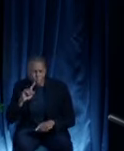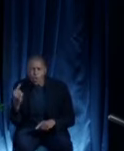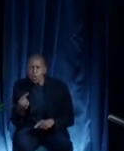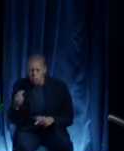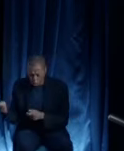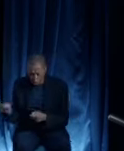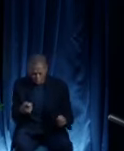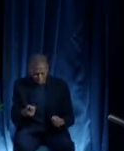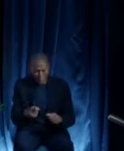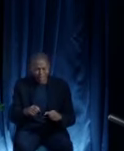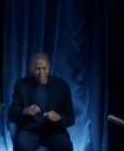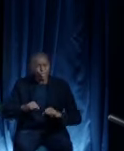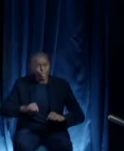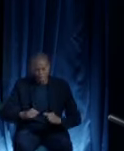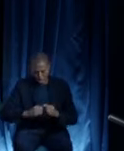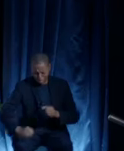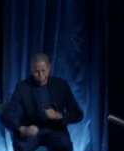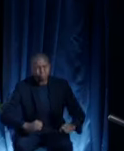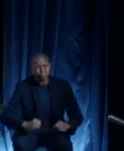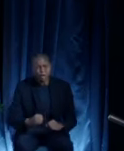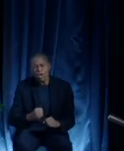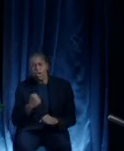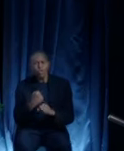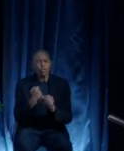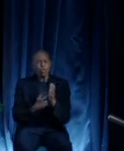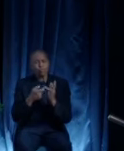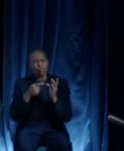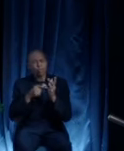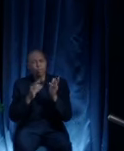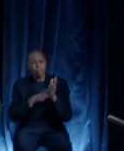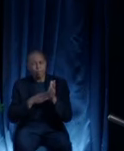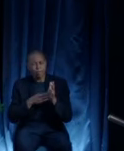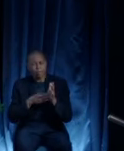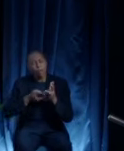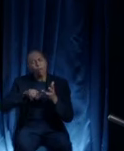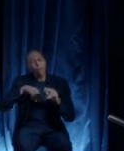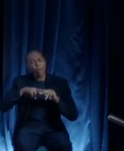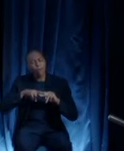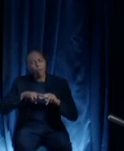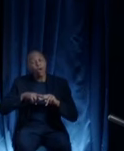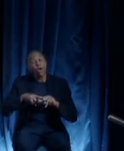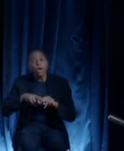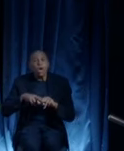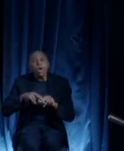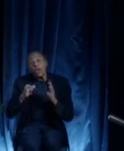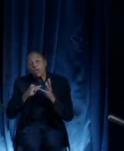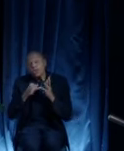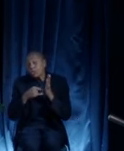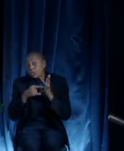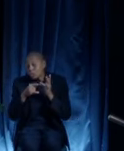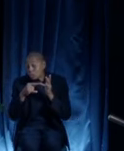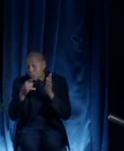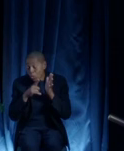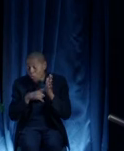yes. Yes, the groom of the stool is in charge of the king's toilet. Pretty much.